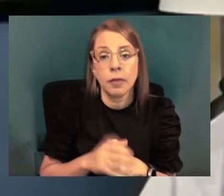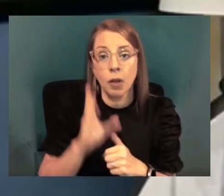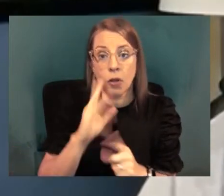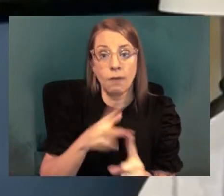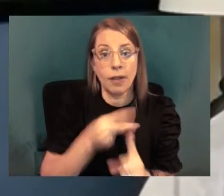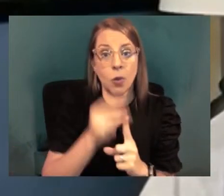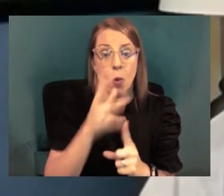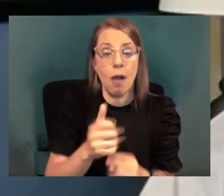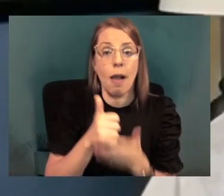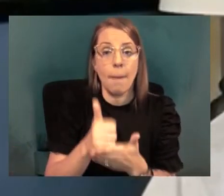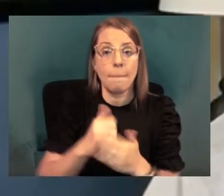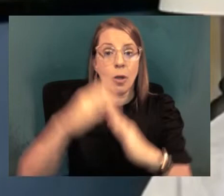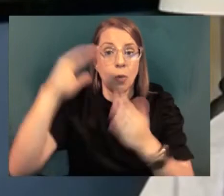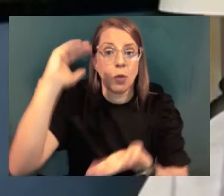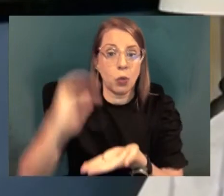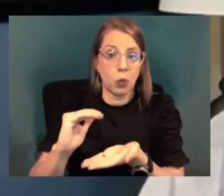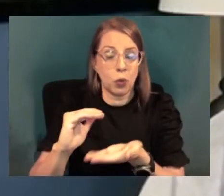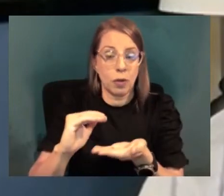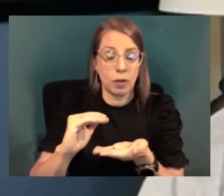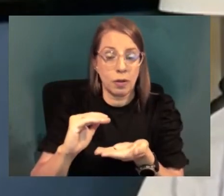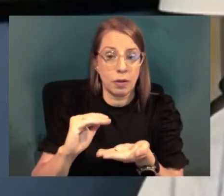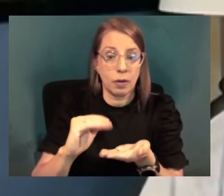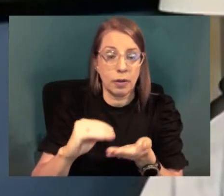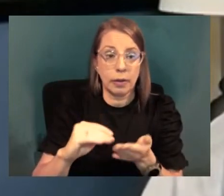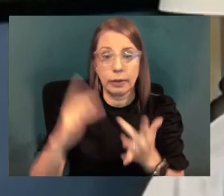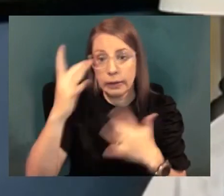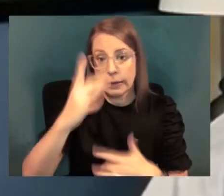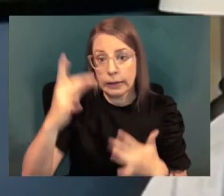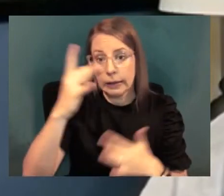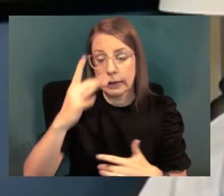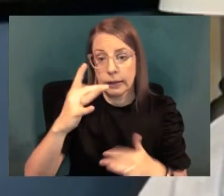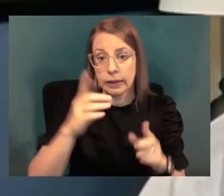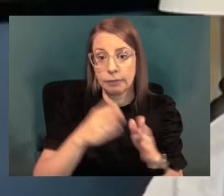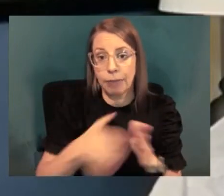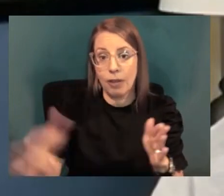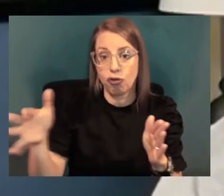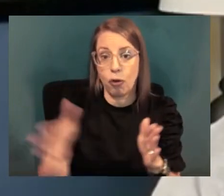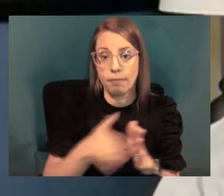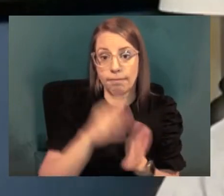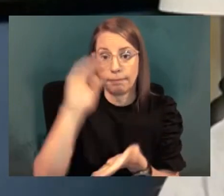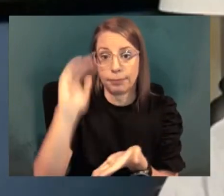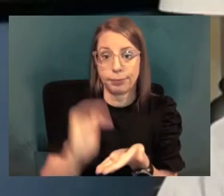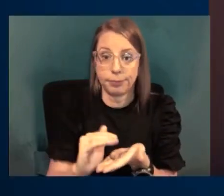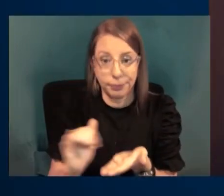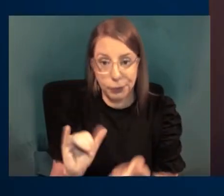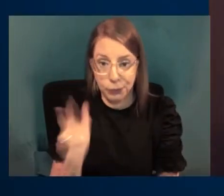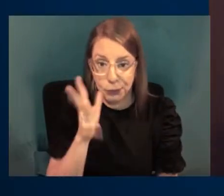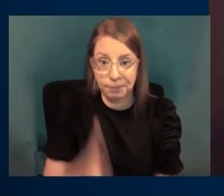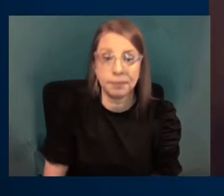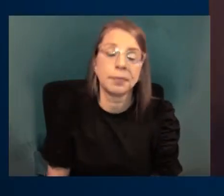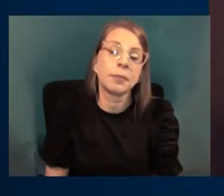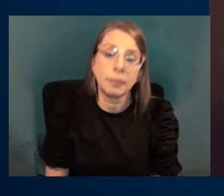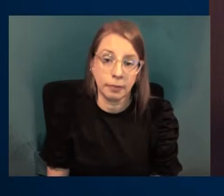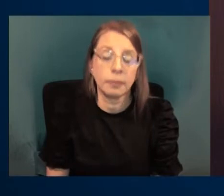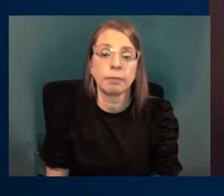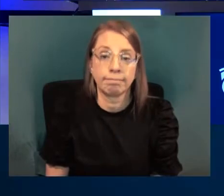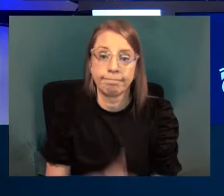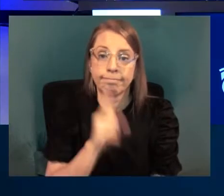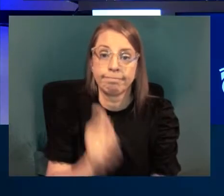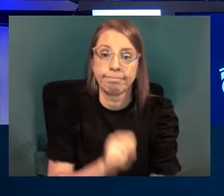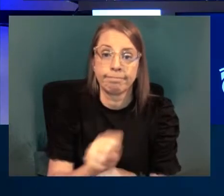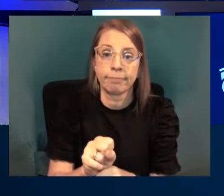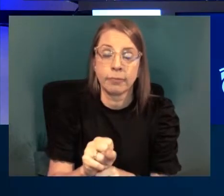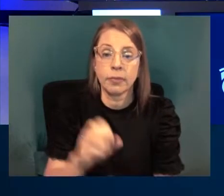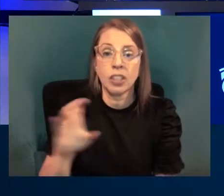help reduce that whole spectrum of disease of coronavirus as well. Yeah, it is so true. Okay. Susan has